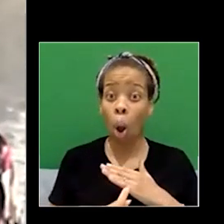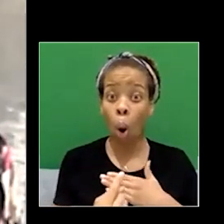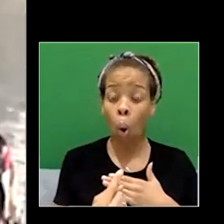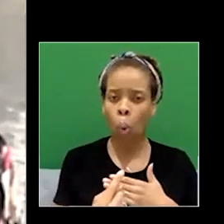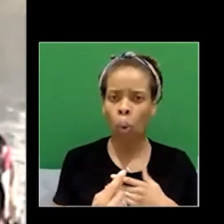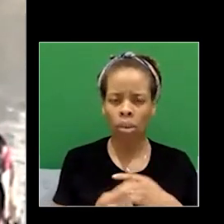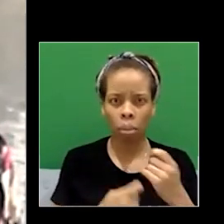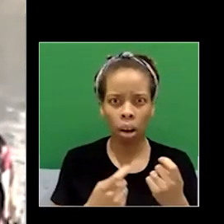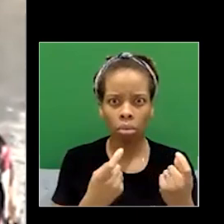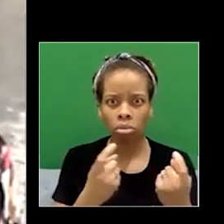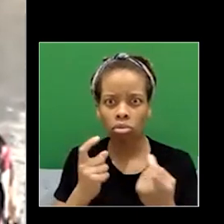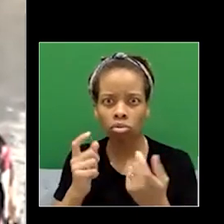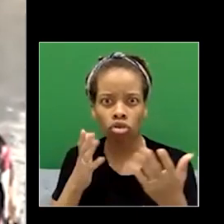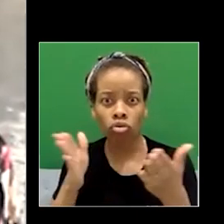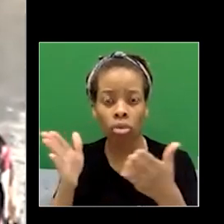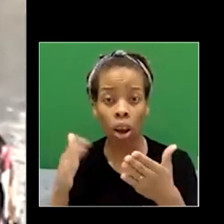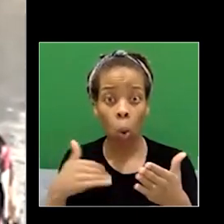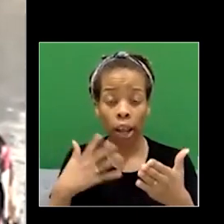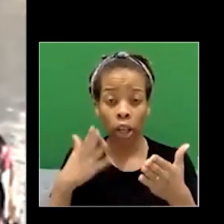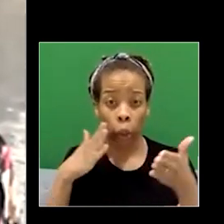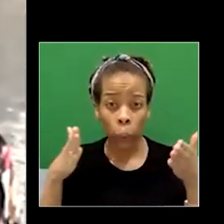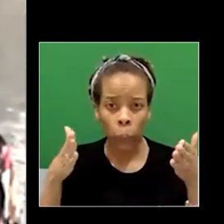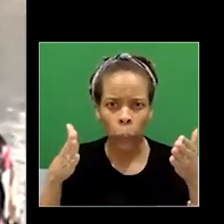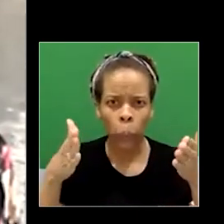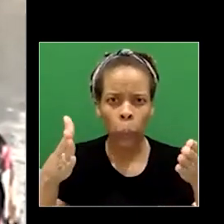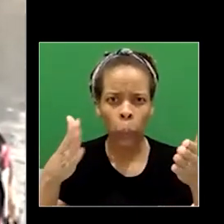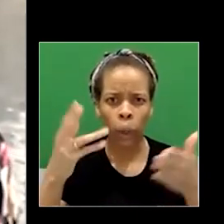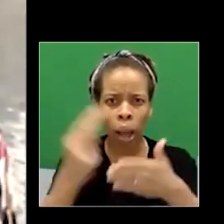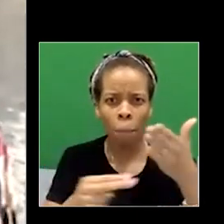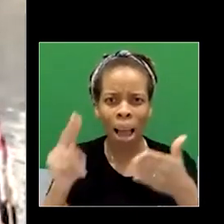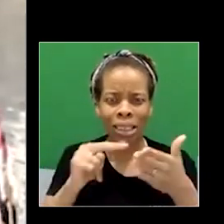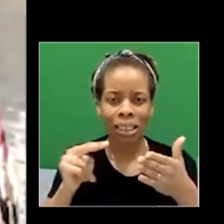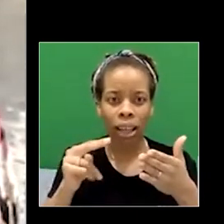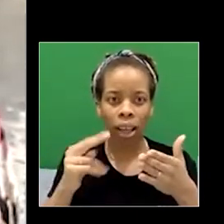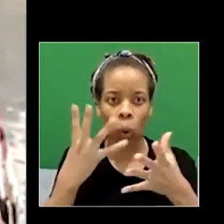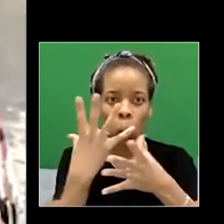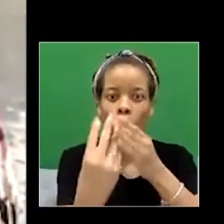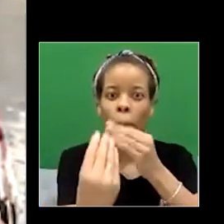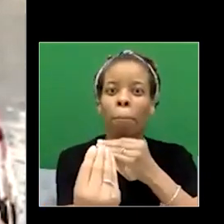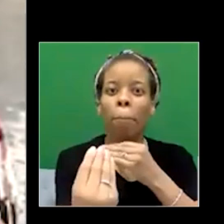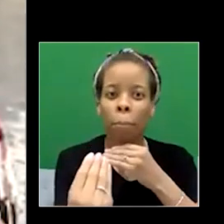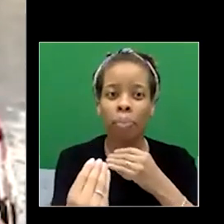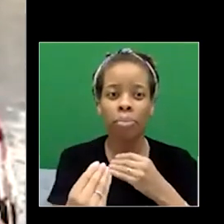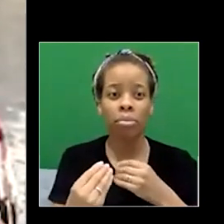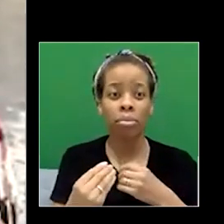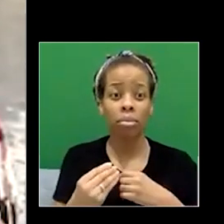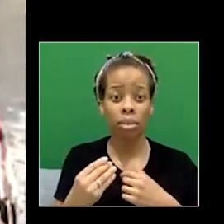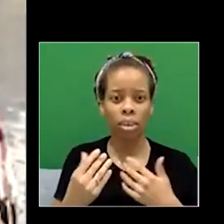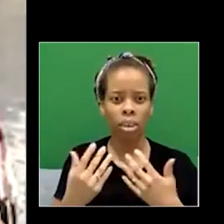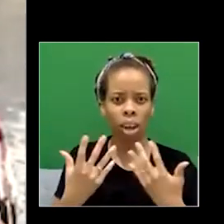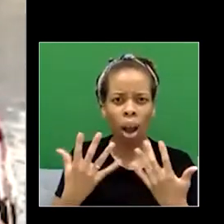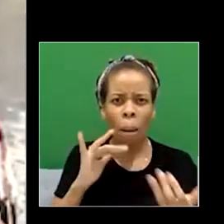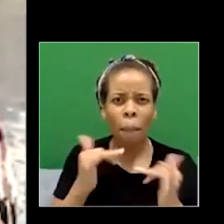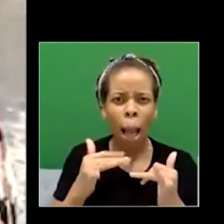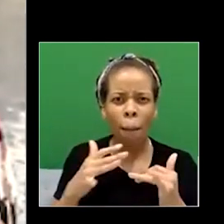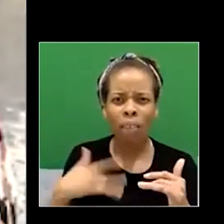you don't feel lonely when you're fully engaged. It's only when you're a bit distracted and feeling perhaps like you need to be